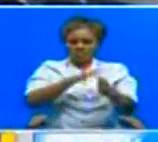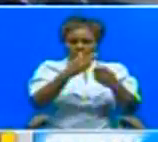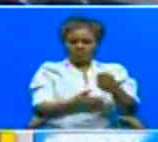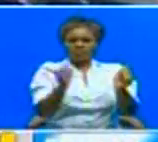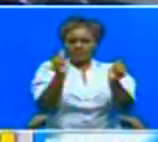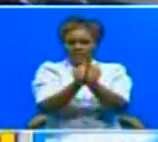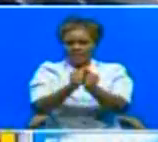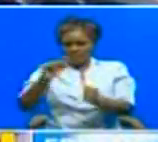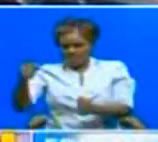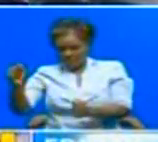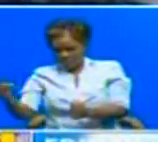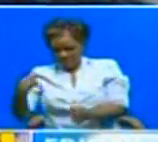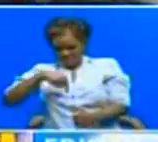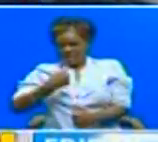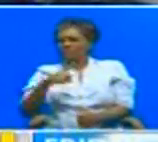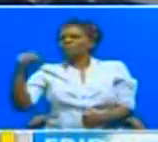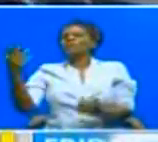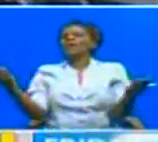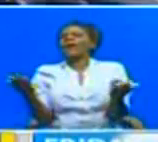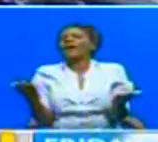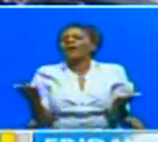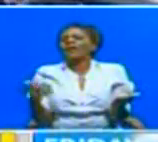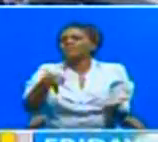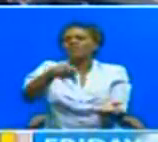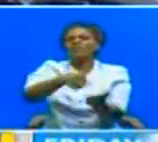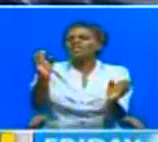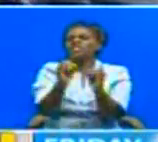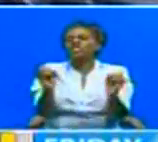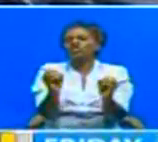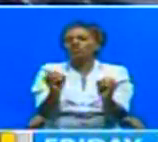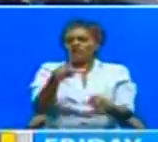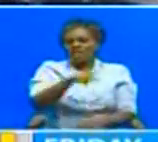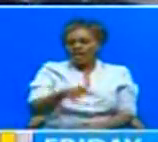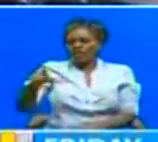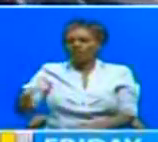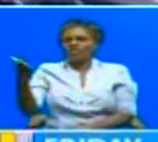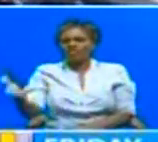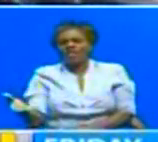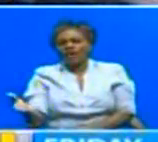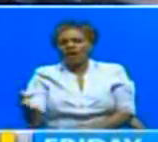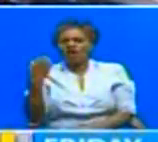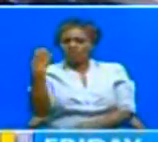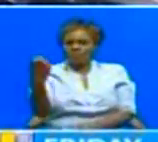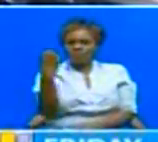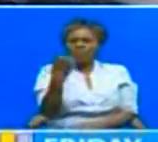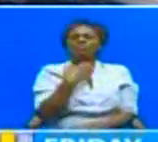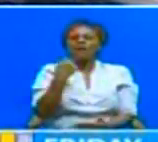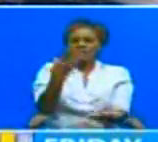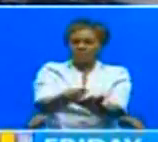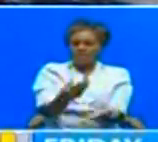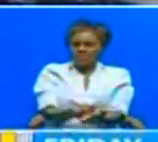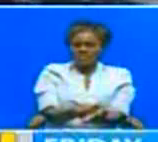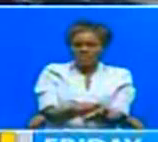million. And then ask, where are we going? He's not paying us. Our landlords are there, knocking our doors every now and